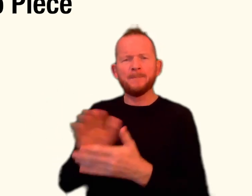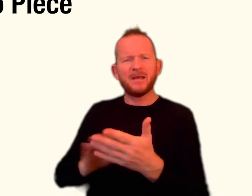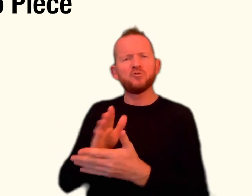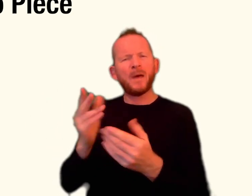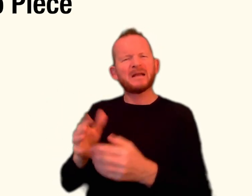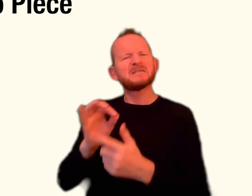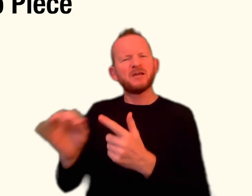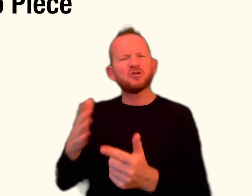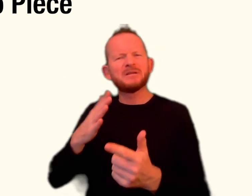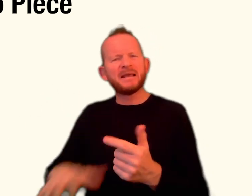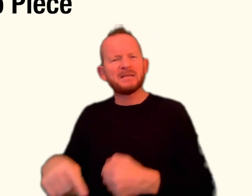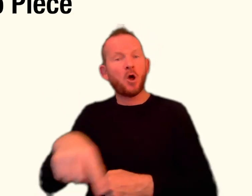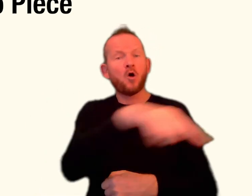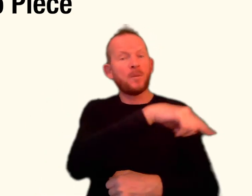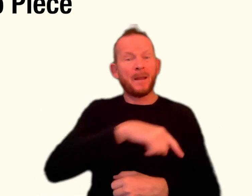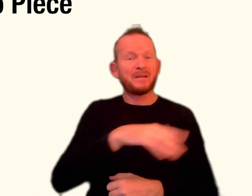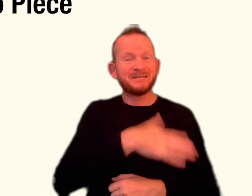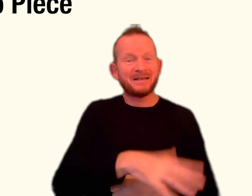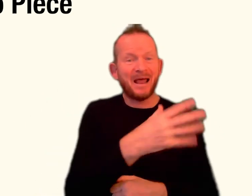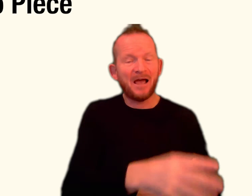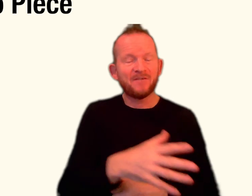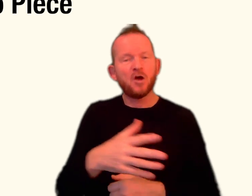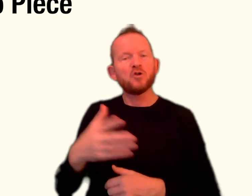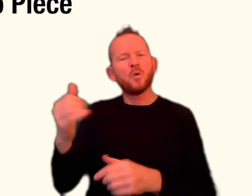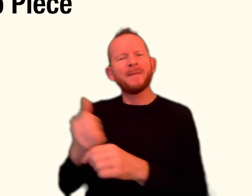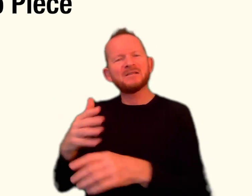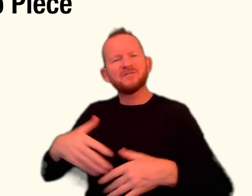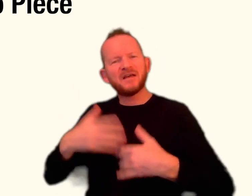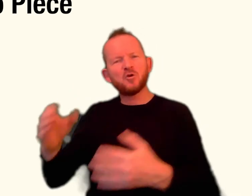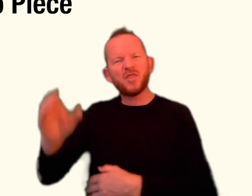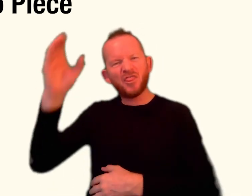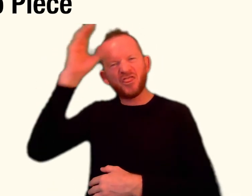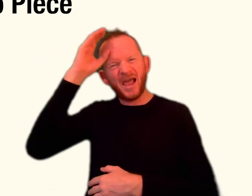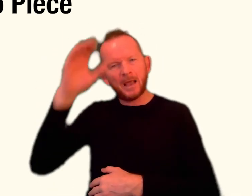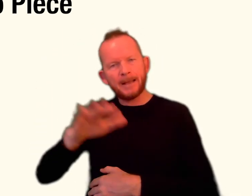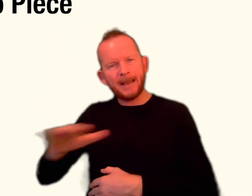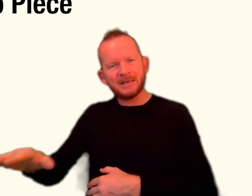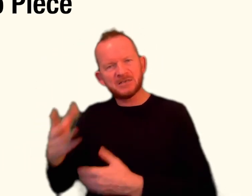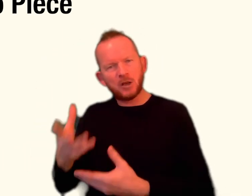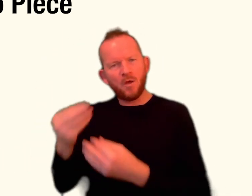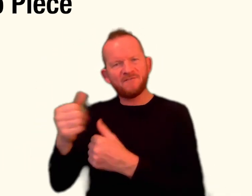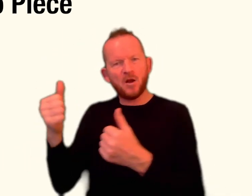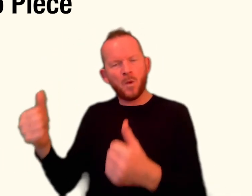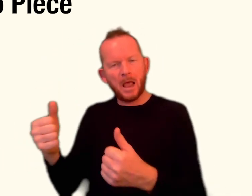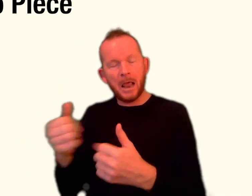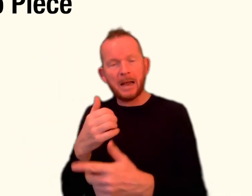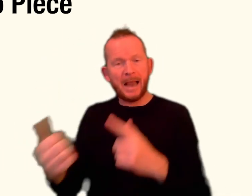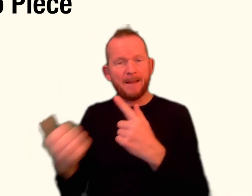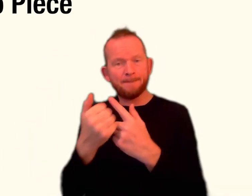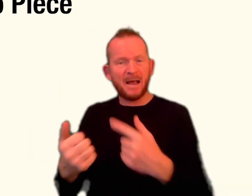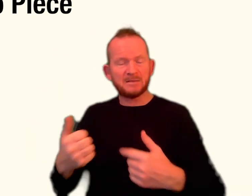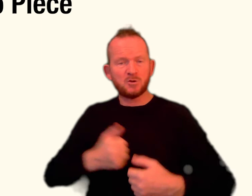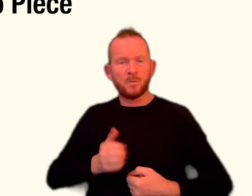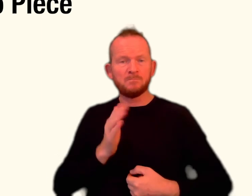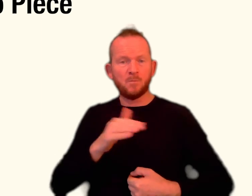didn't, you were made to feel like you were the thick kids who didn't learn very well. And also it really impacted when you went to secondary